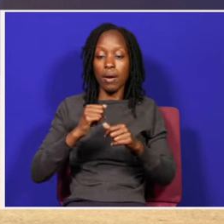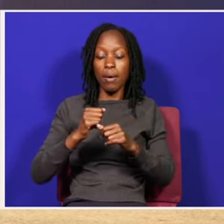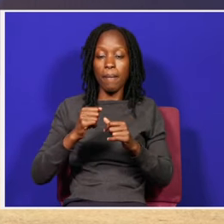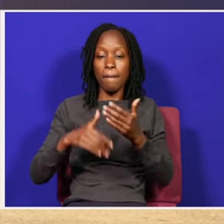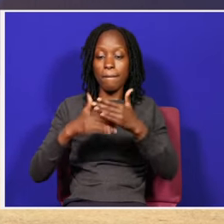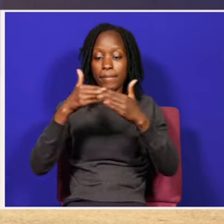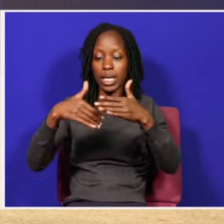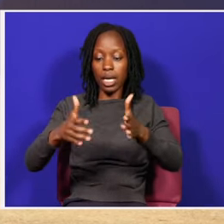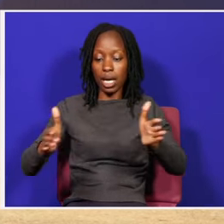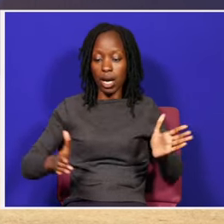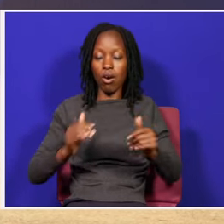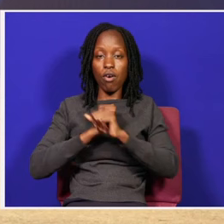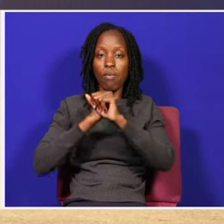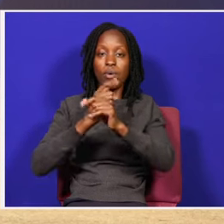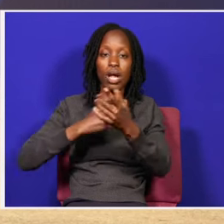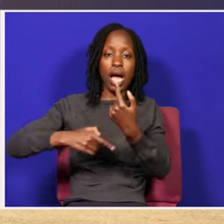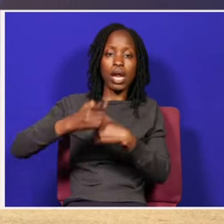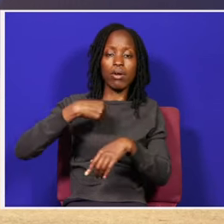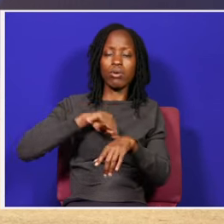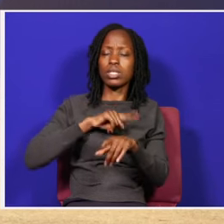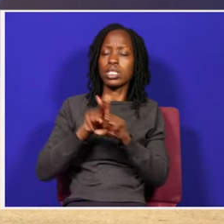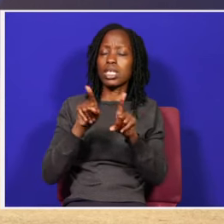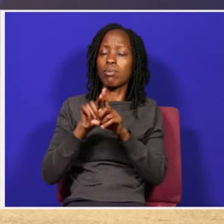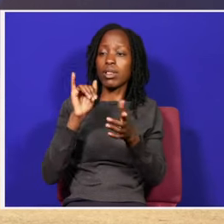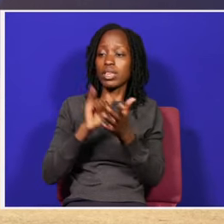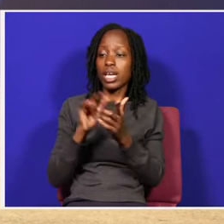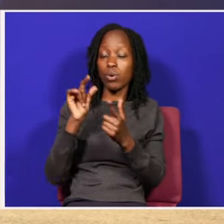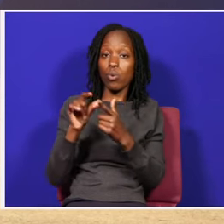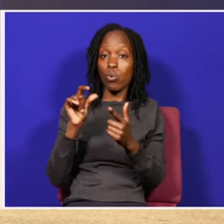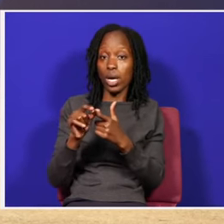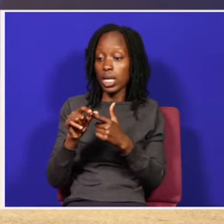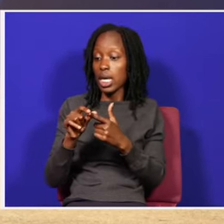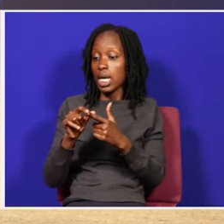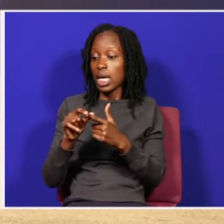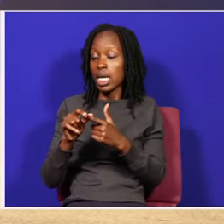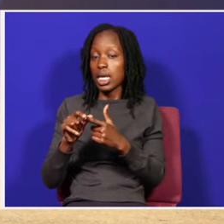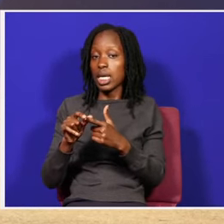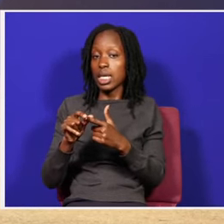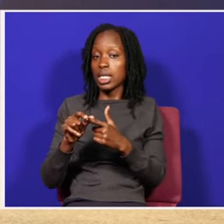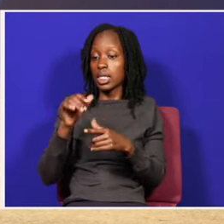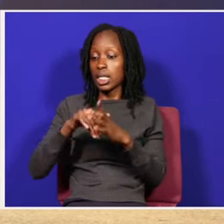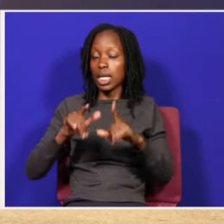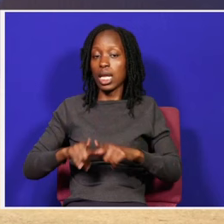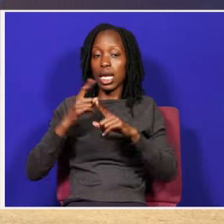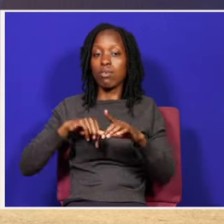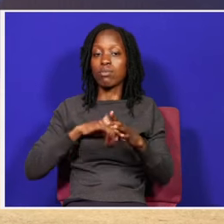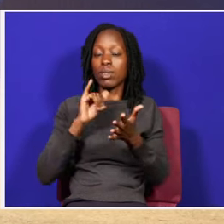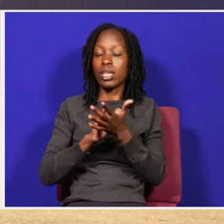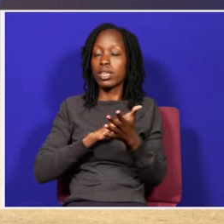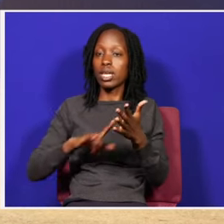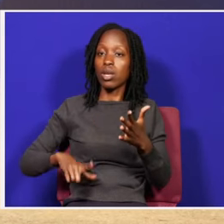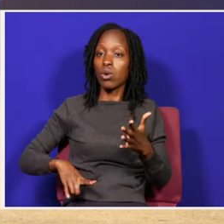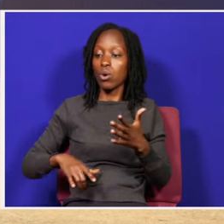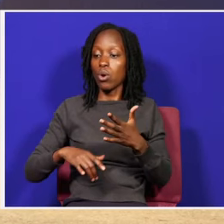us. That word is applied to our lives in such a powerful way that it creates this hedge of